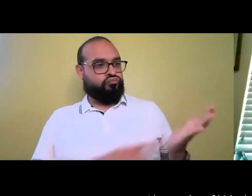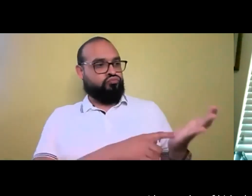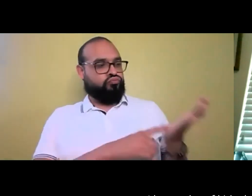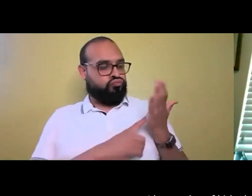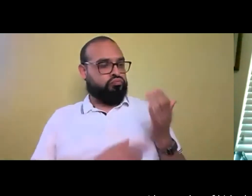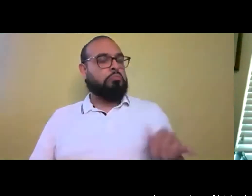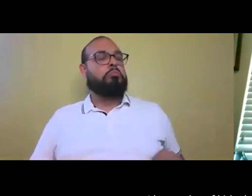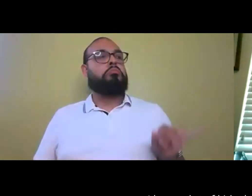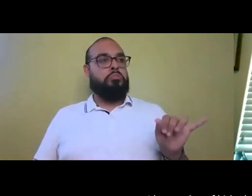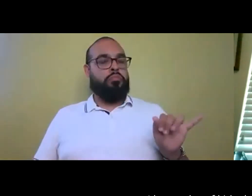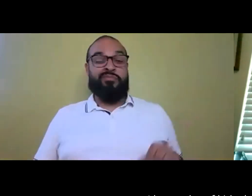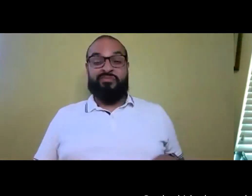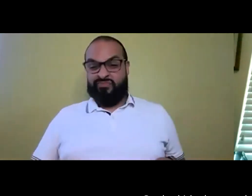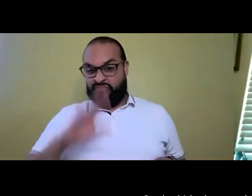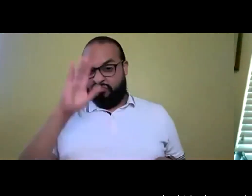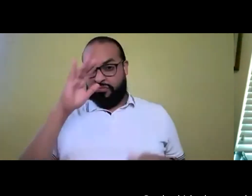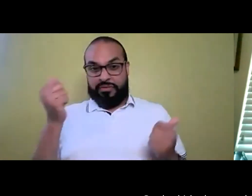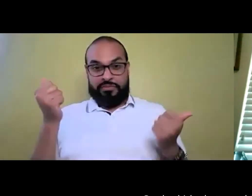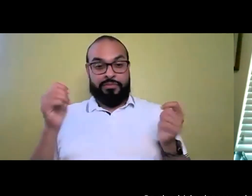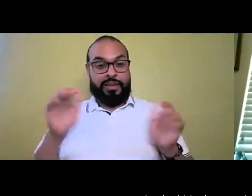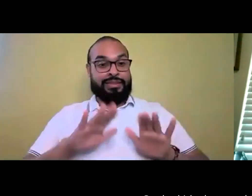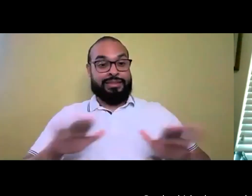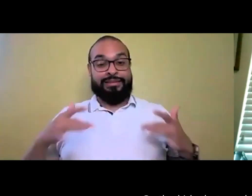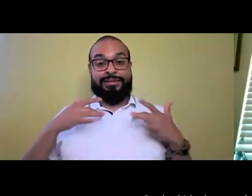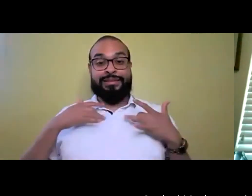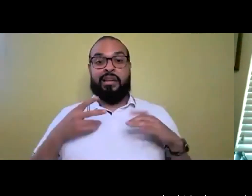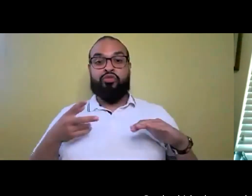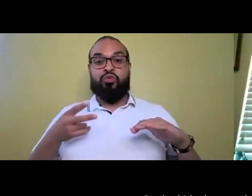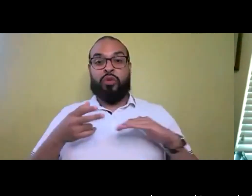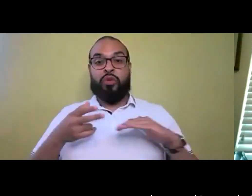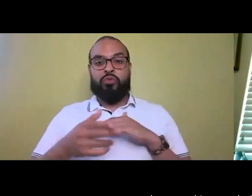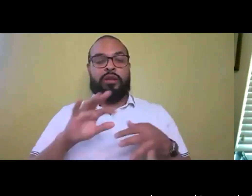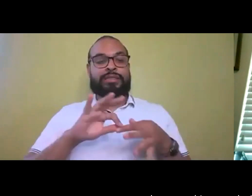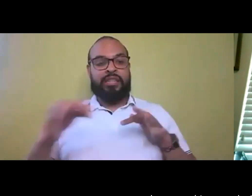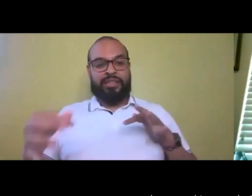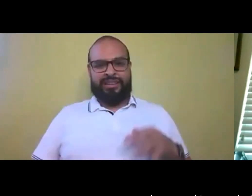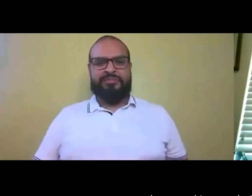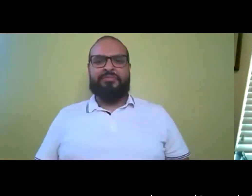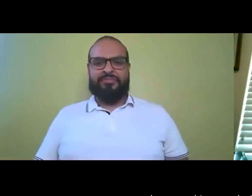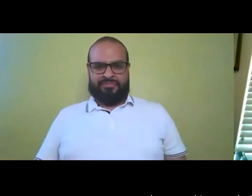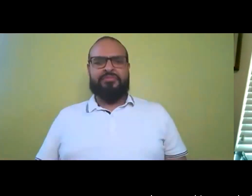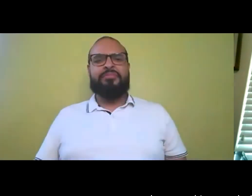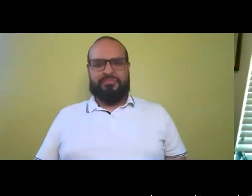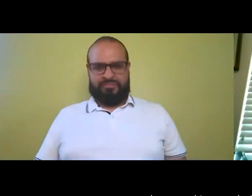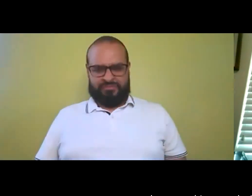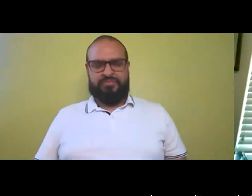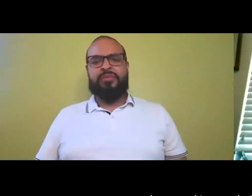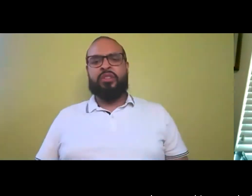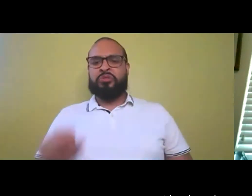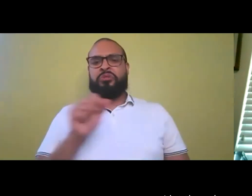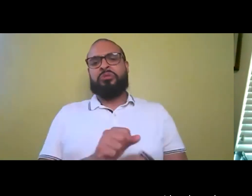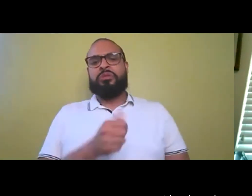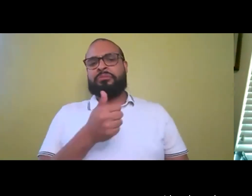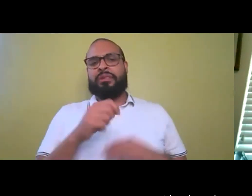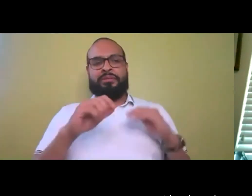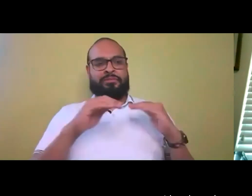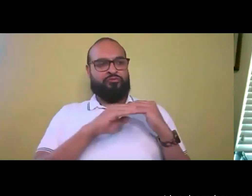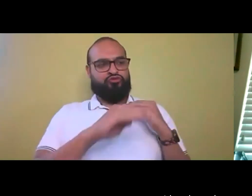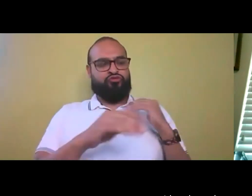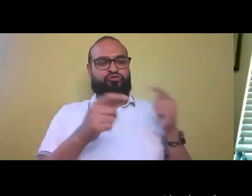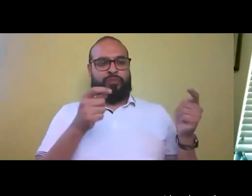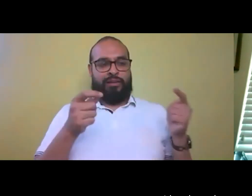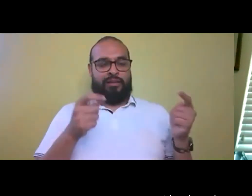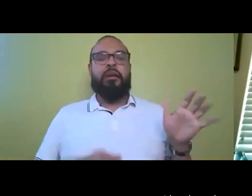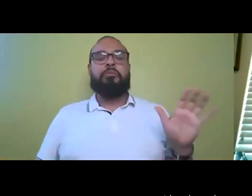I have a lot of kids that are cutters. So the kids that would be ripping paper and are working on their self-regulation, I let them